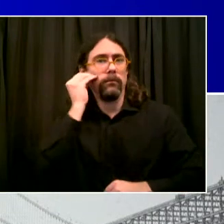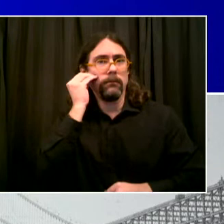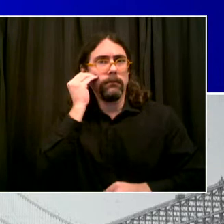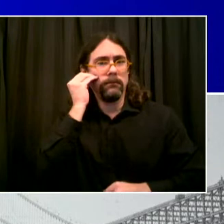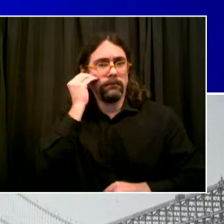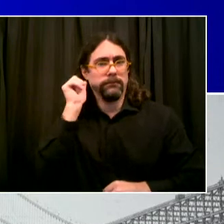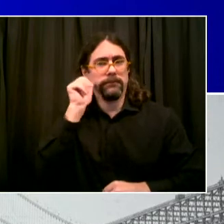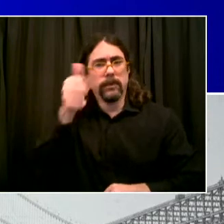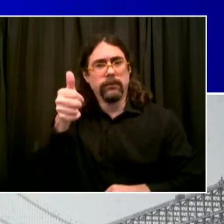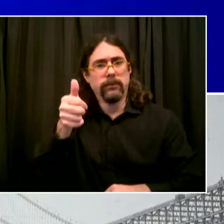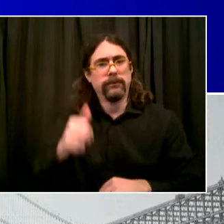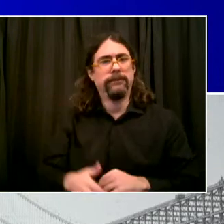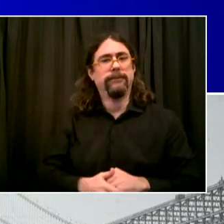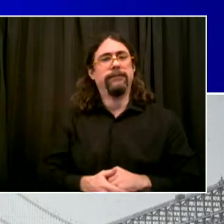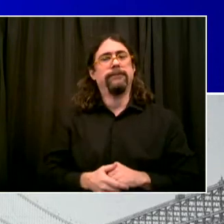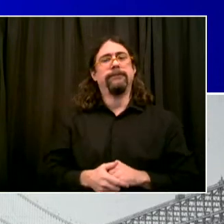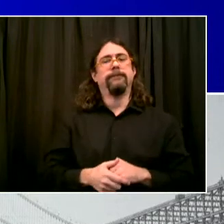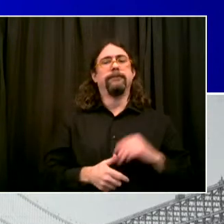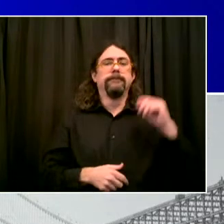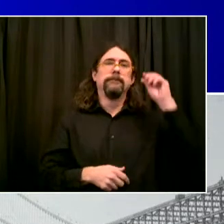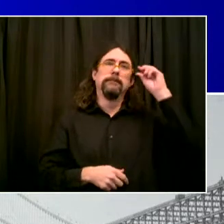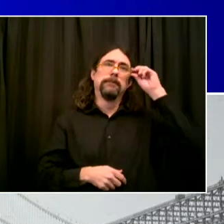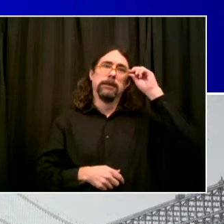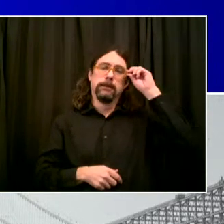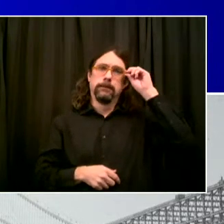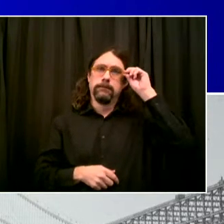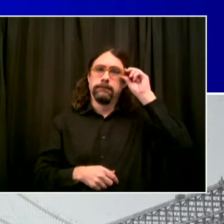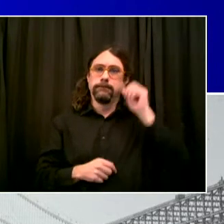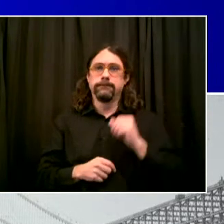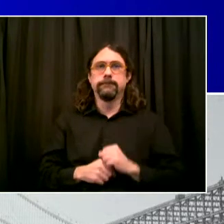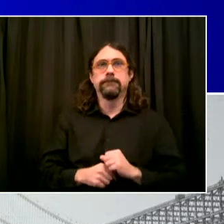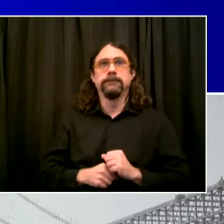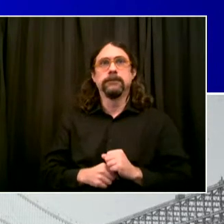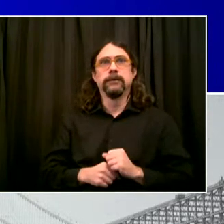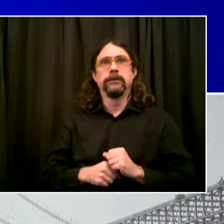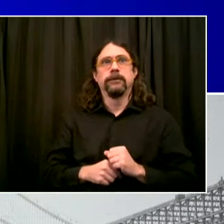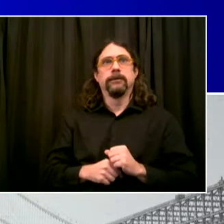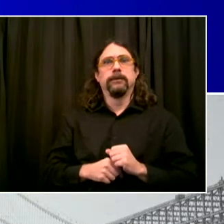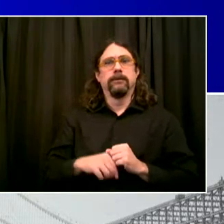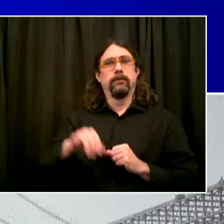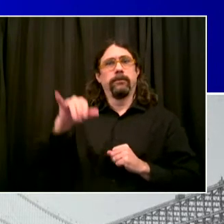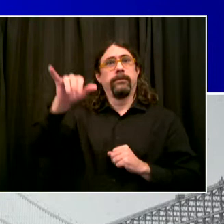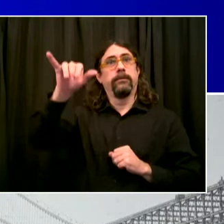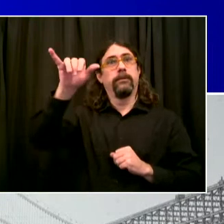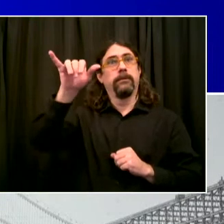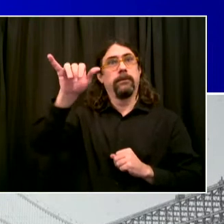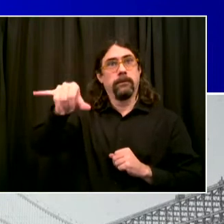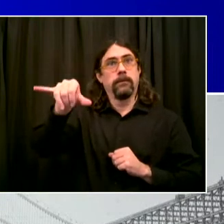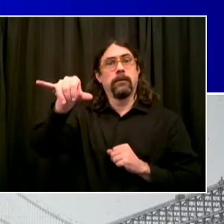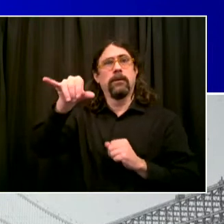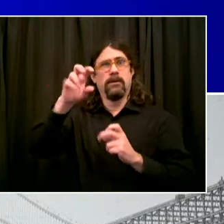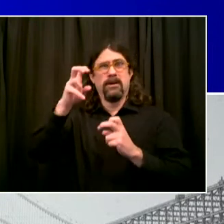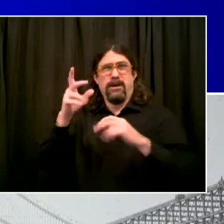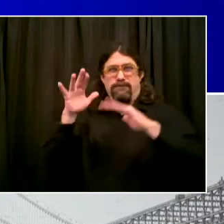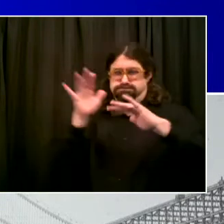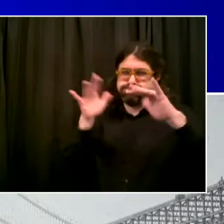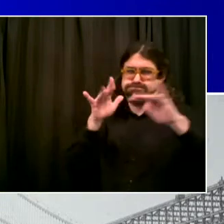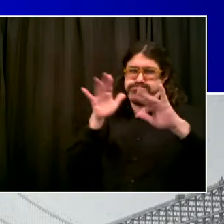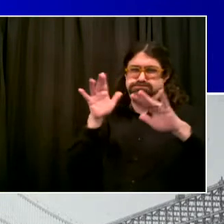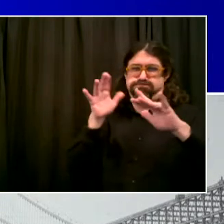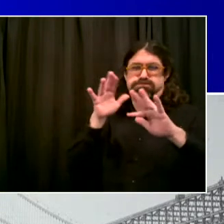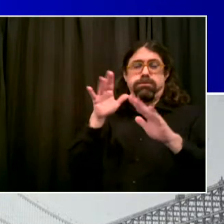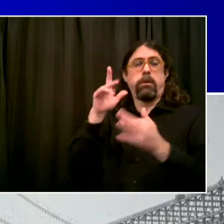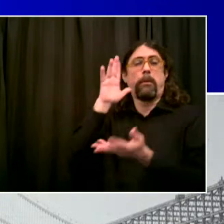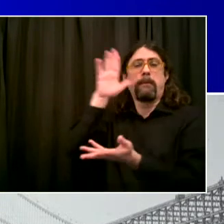Tuesday before the system moves out of here completely later Tuesday evening. And when all is said and done, again, 14 to